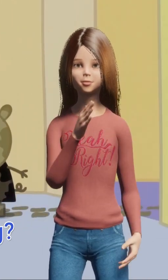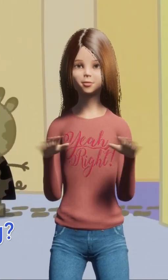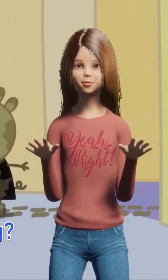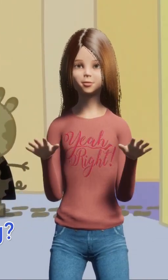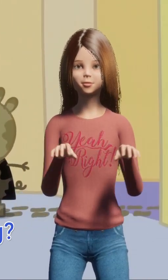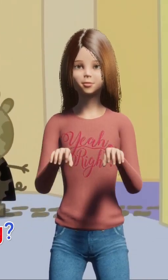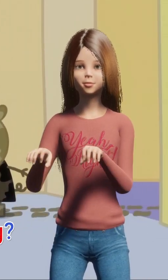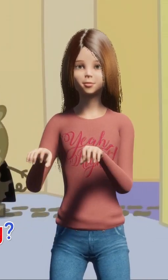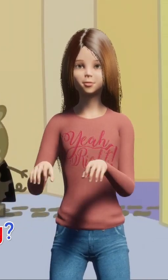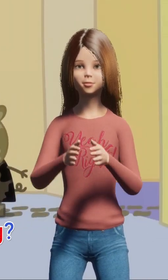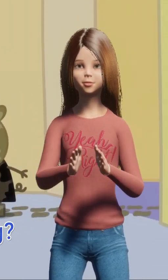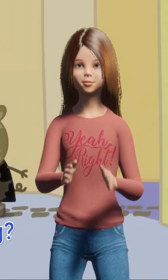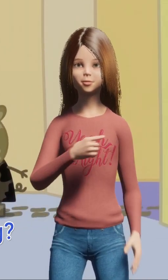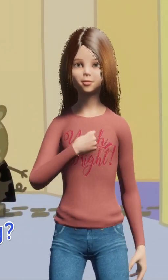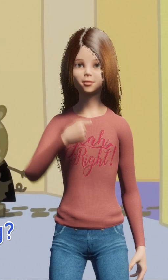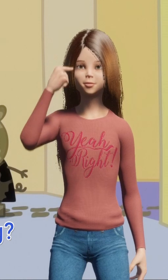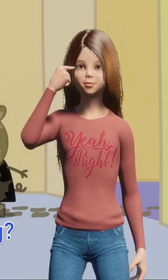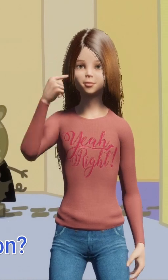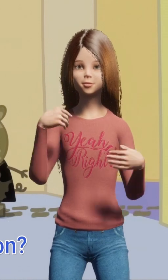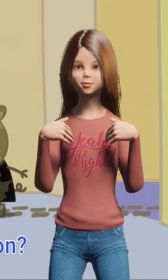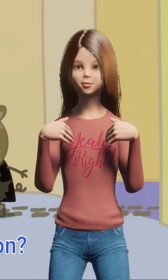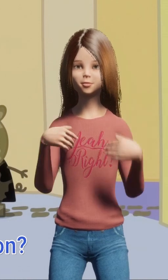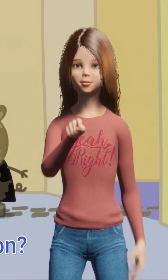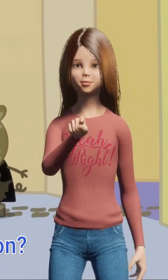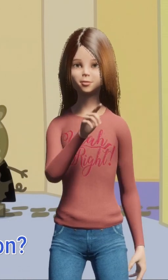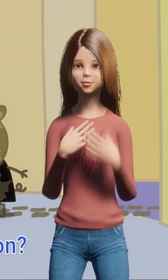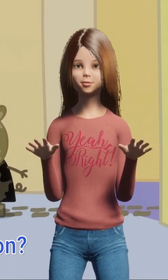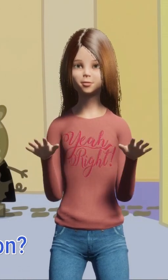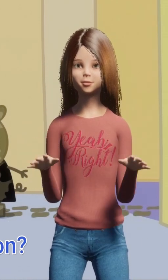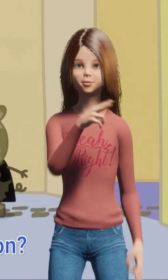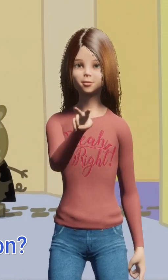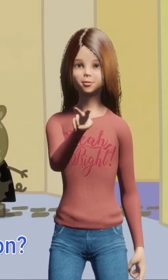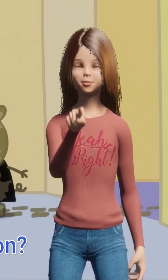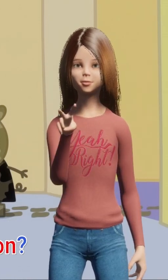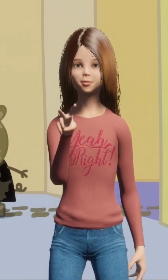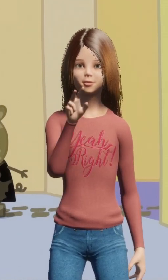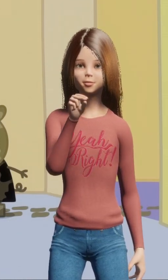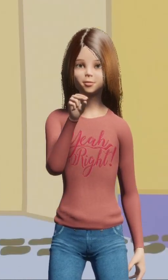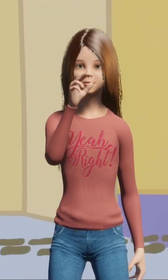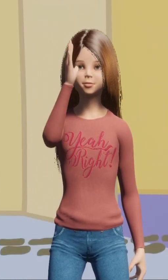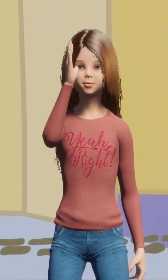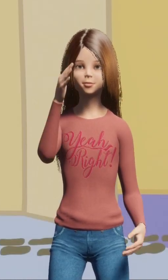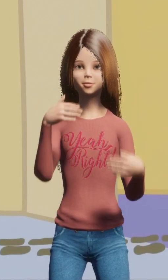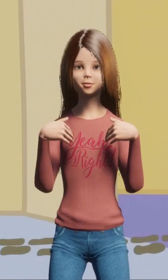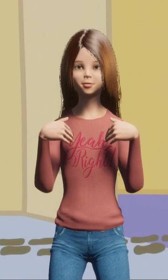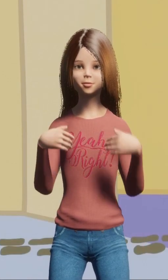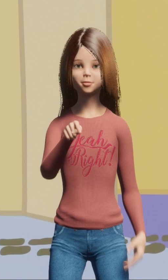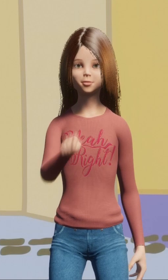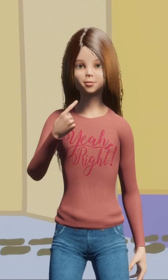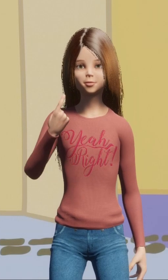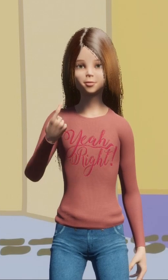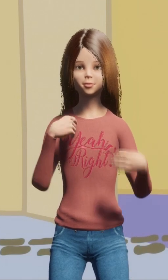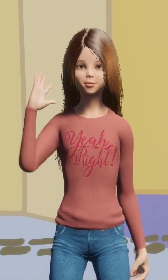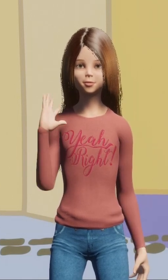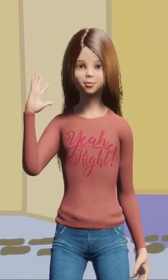Daddy, guess what we've been doing. Let me think. Have you been watching television? No, no,